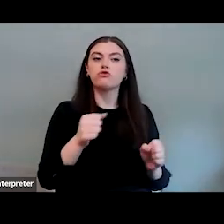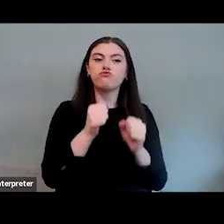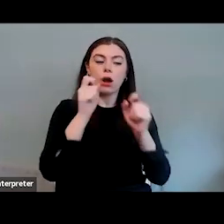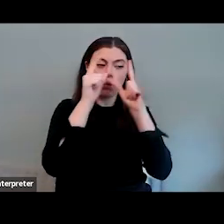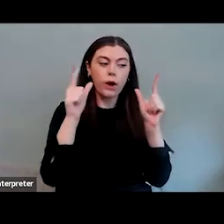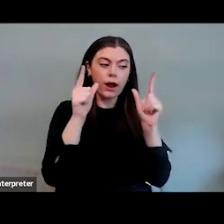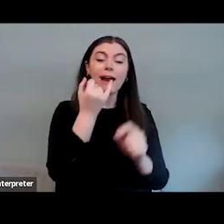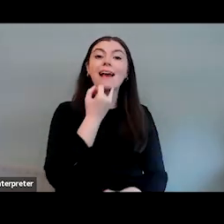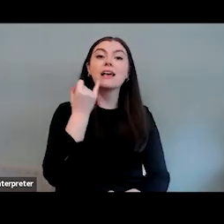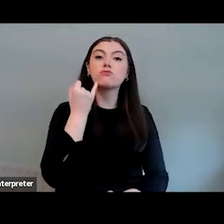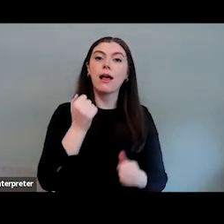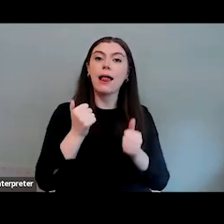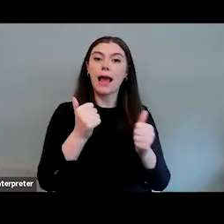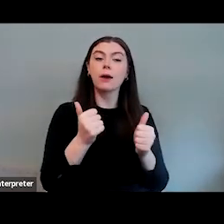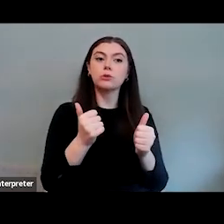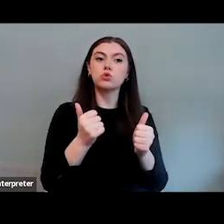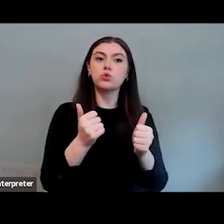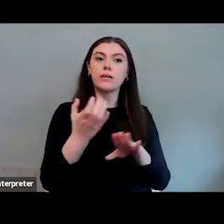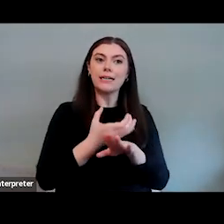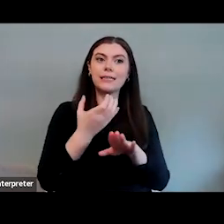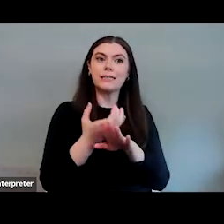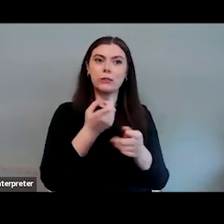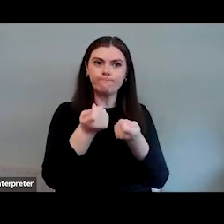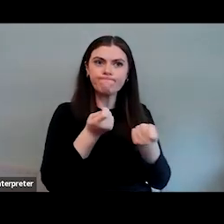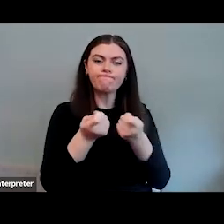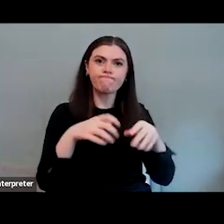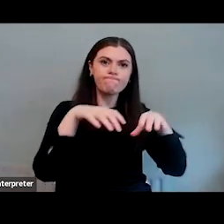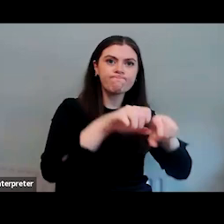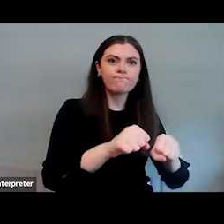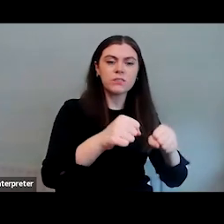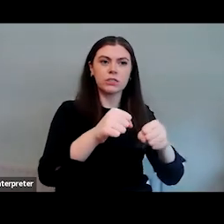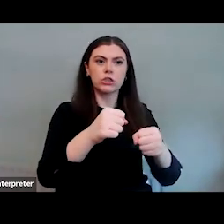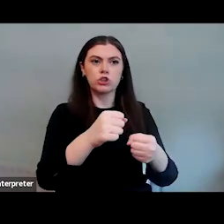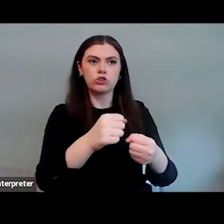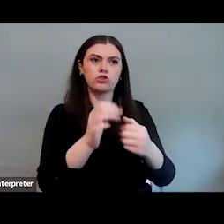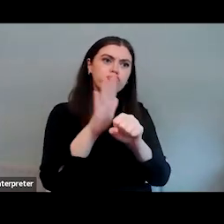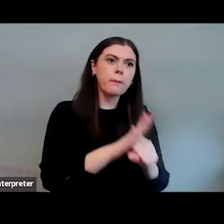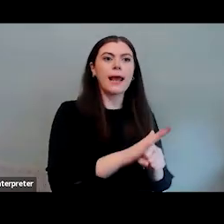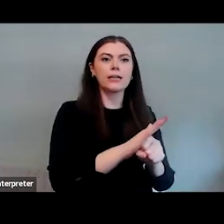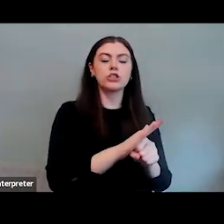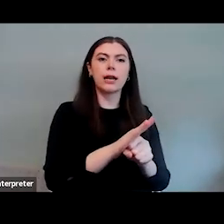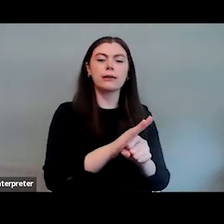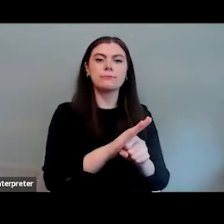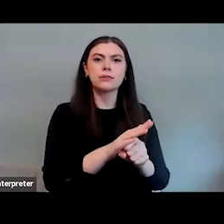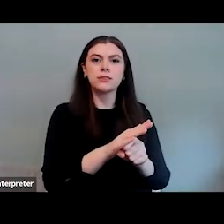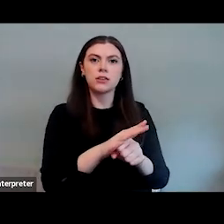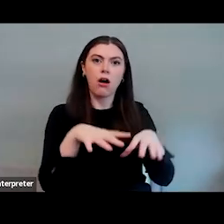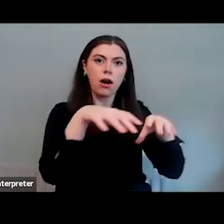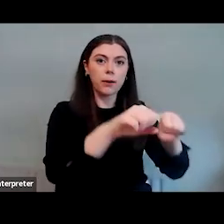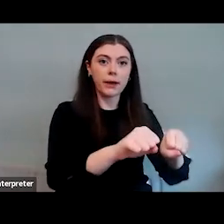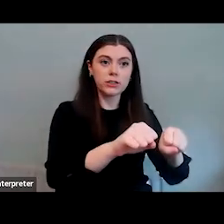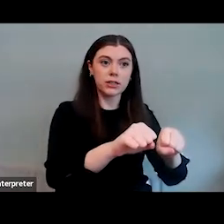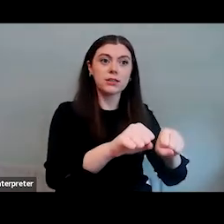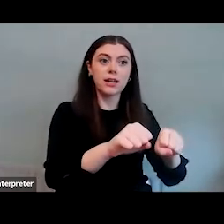Israel is able to maintain its regime of oppression, discrimination, apartheid, illegal occupation, and since October